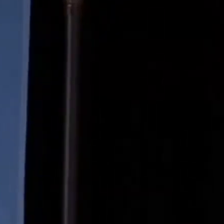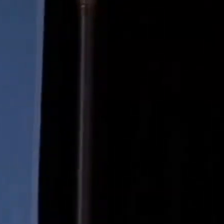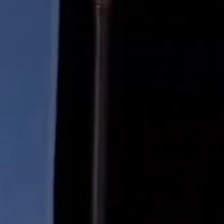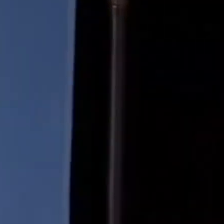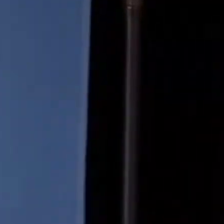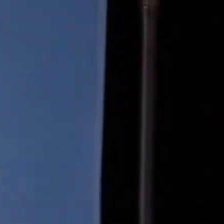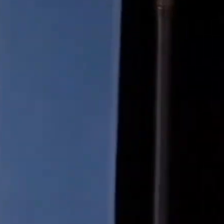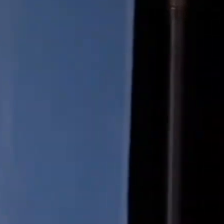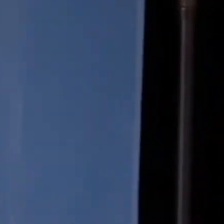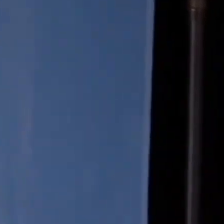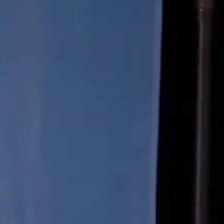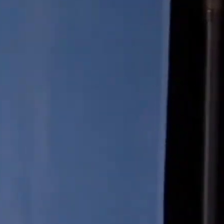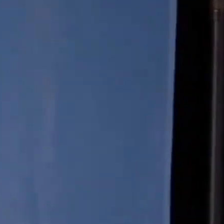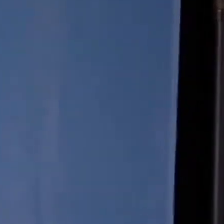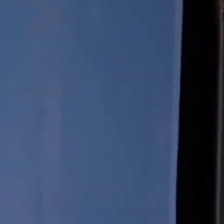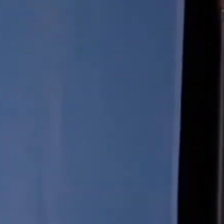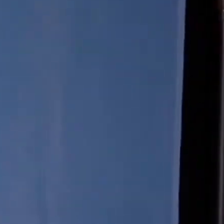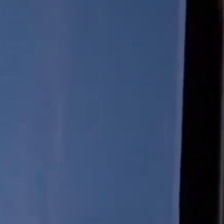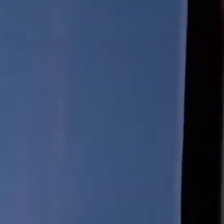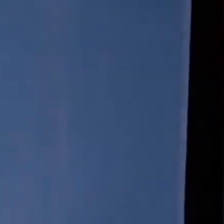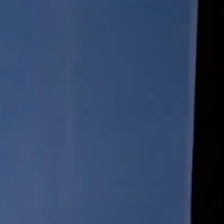the leader, incredible.